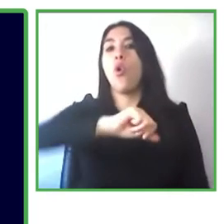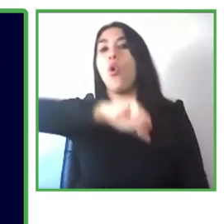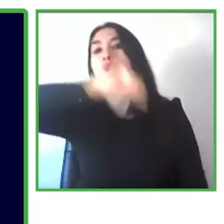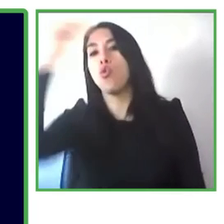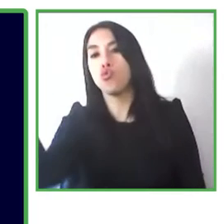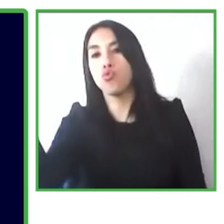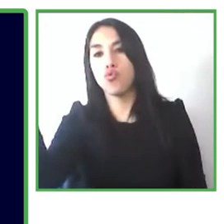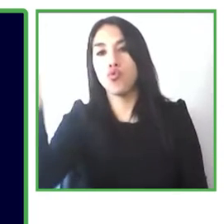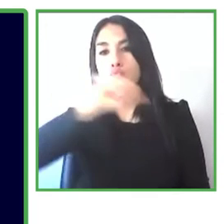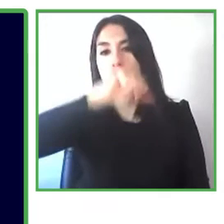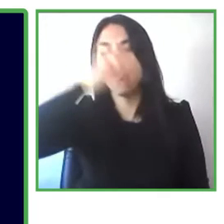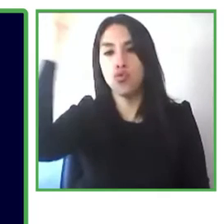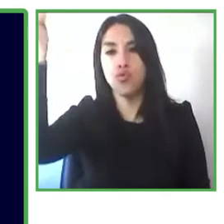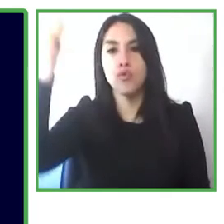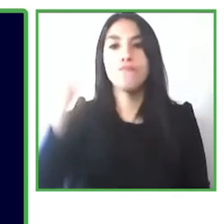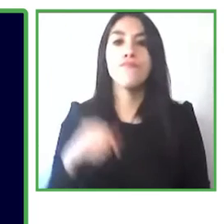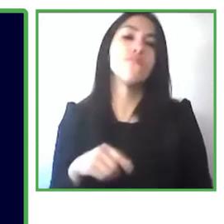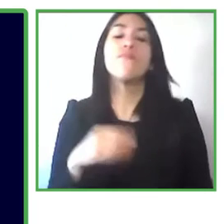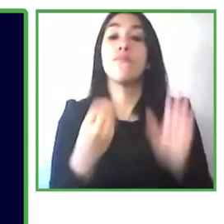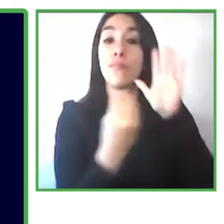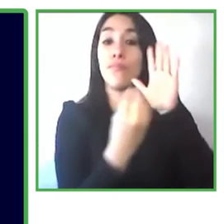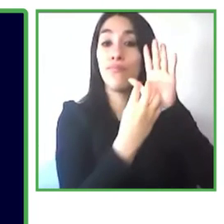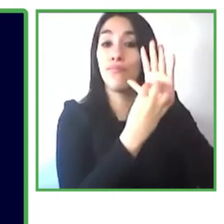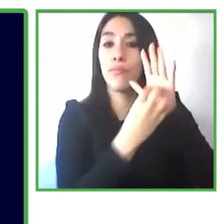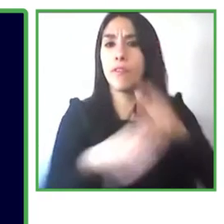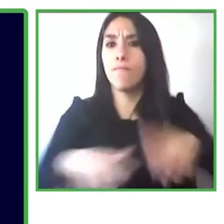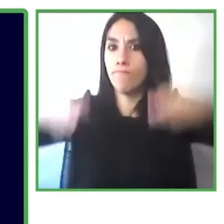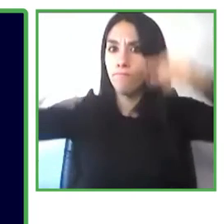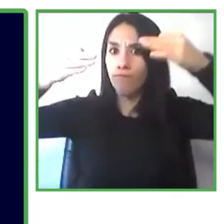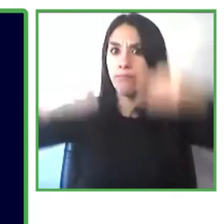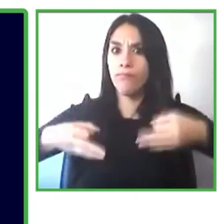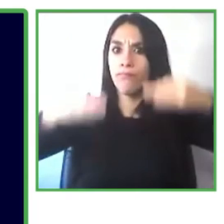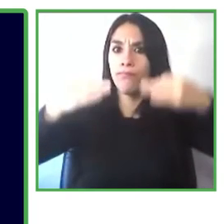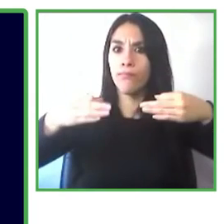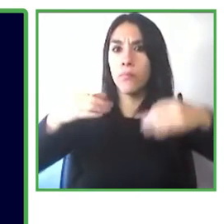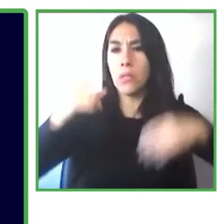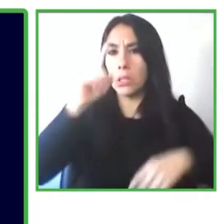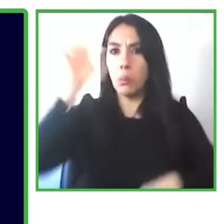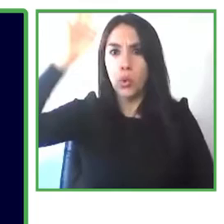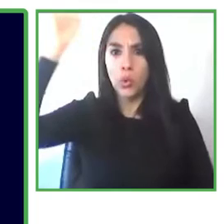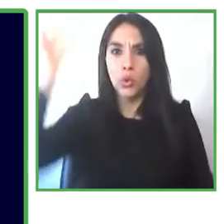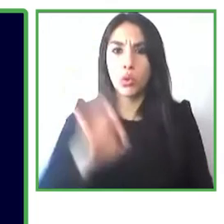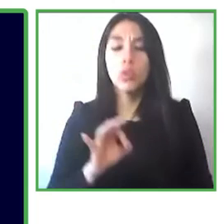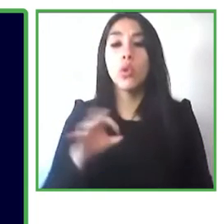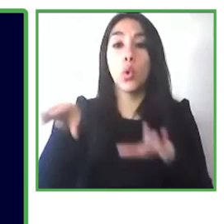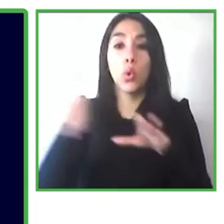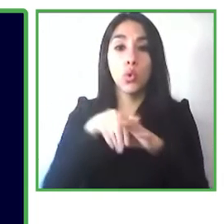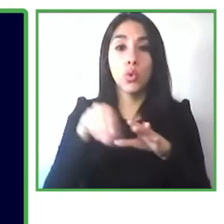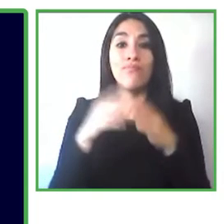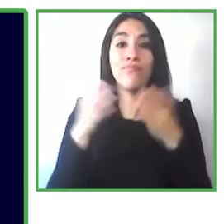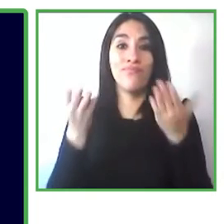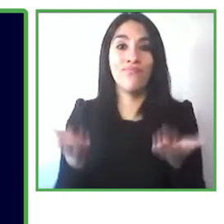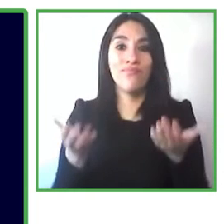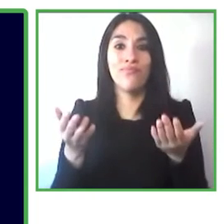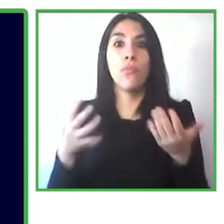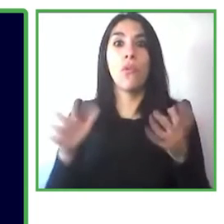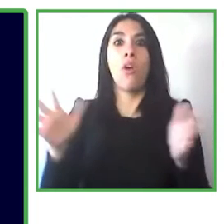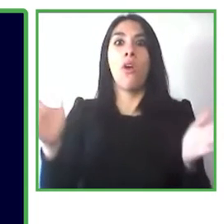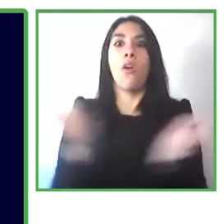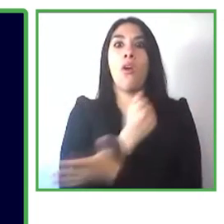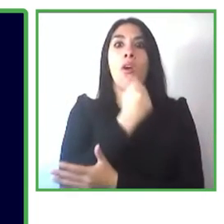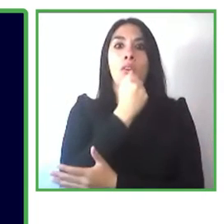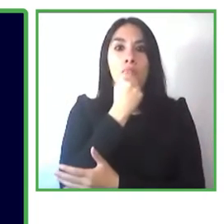inclusive excellence. So this shows that they achieve the maximum level. As you can see, each